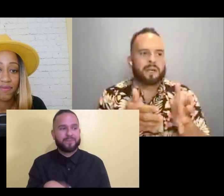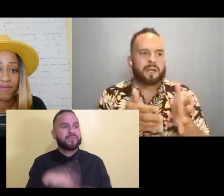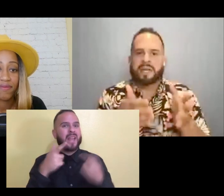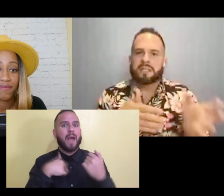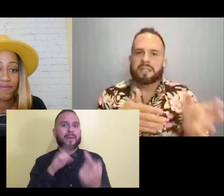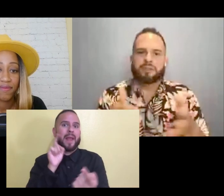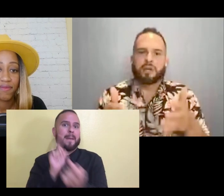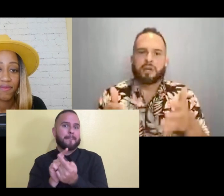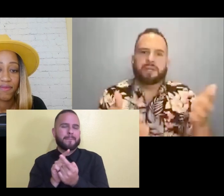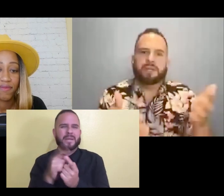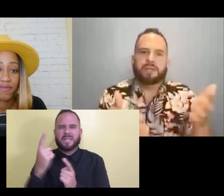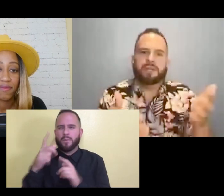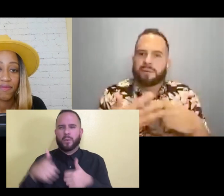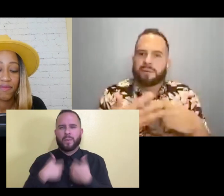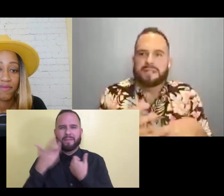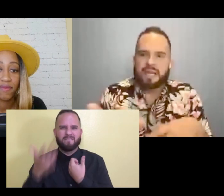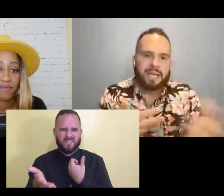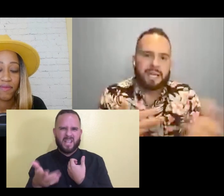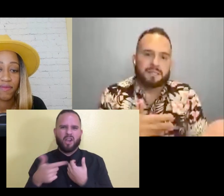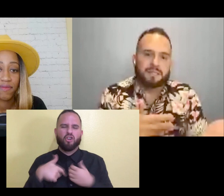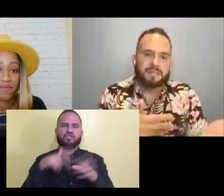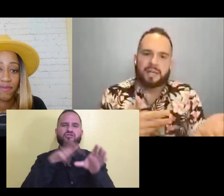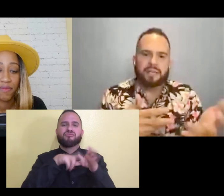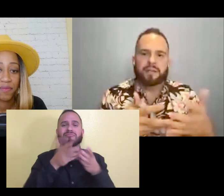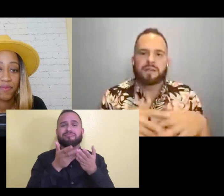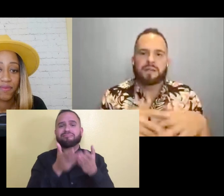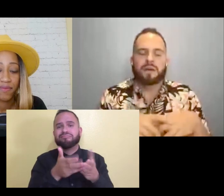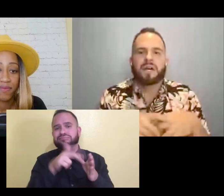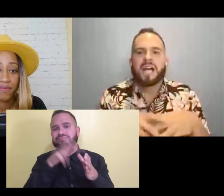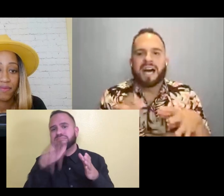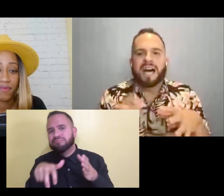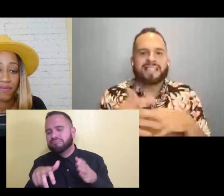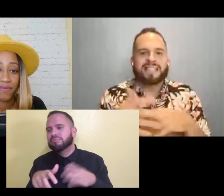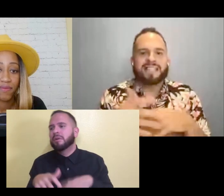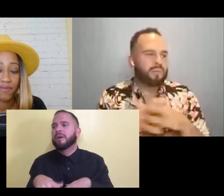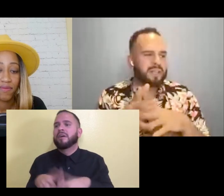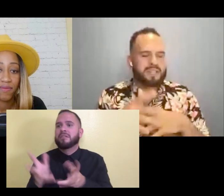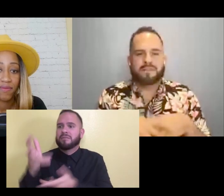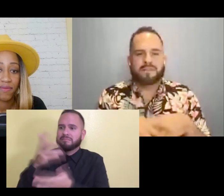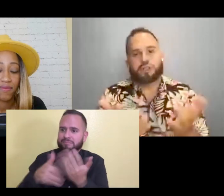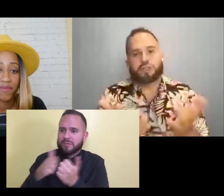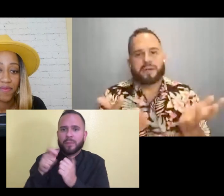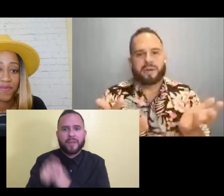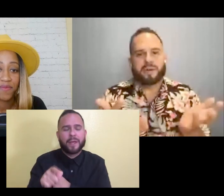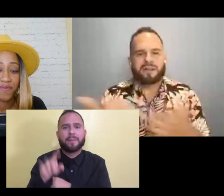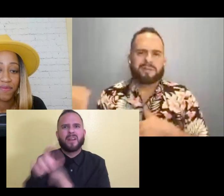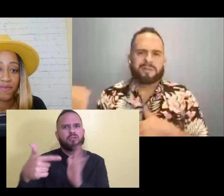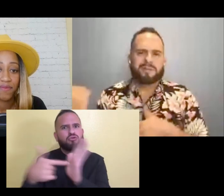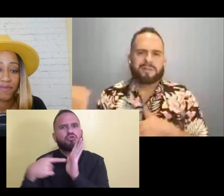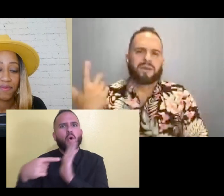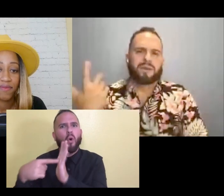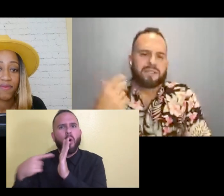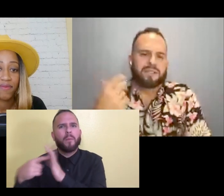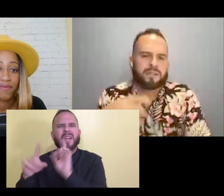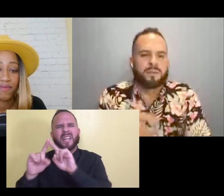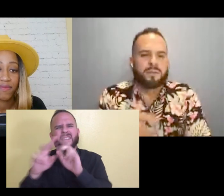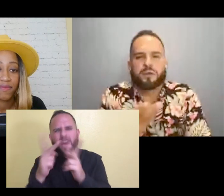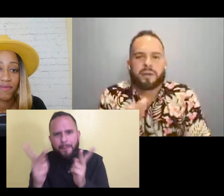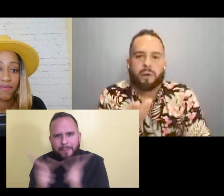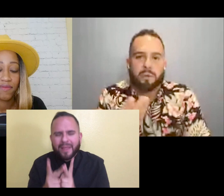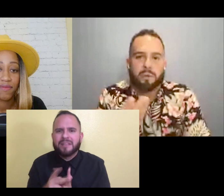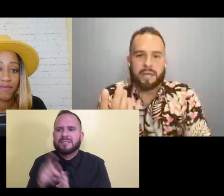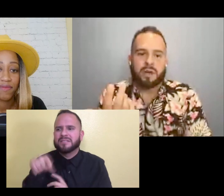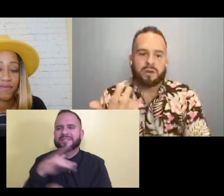with him and he just showed me, like the places that he likes to go eat. So I did tell him one of the times for showing me around, I'm like, let's go eat, somewhere you